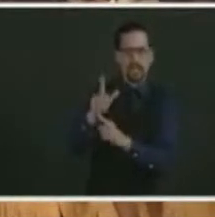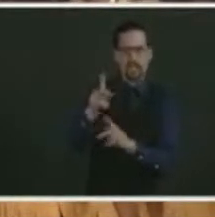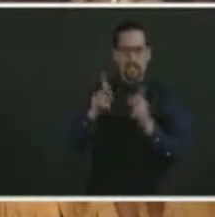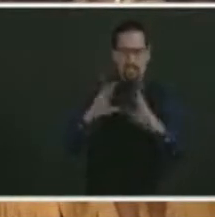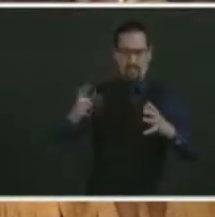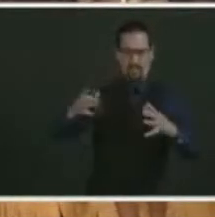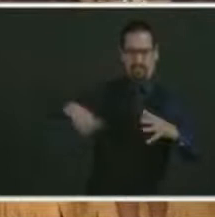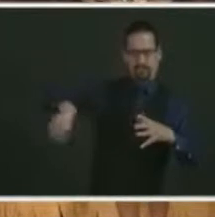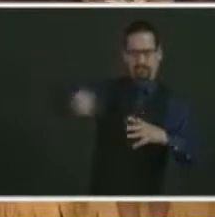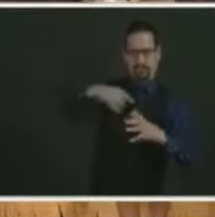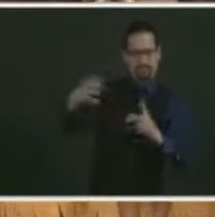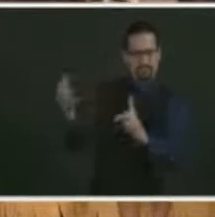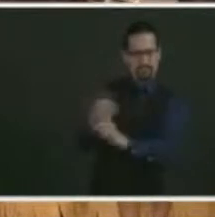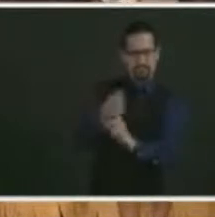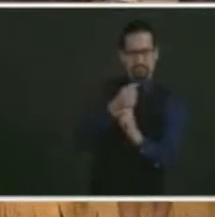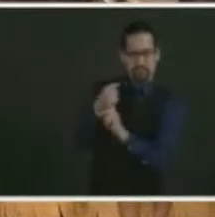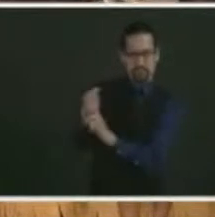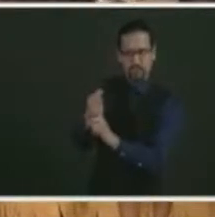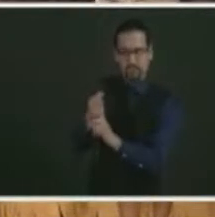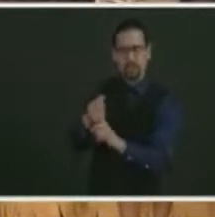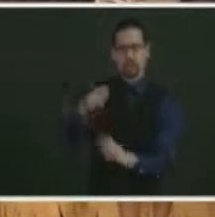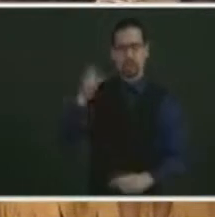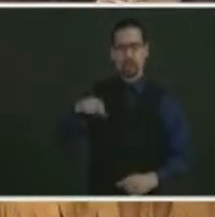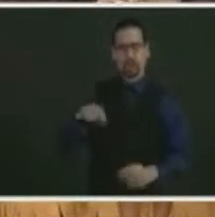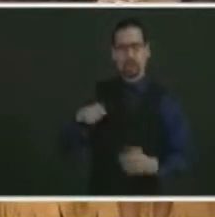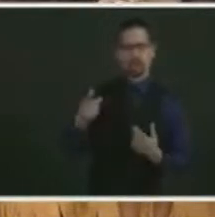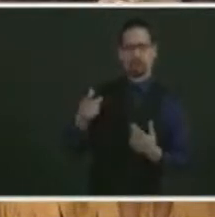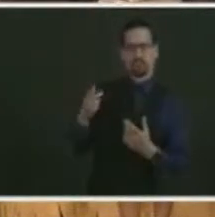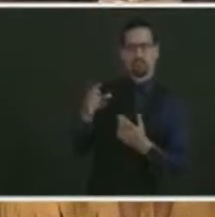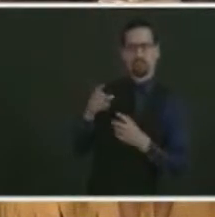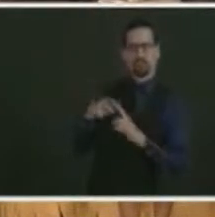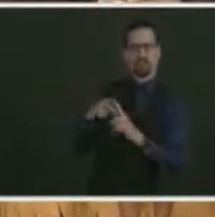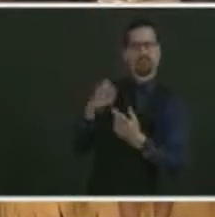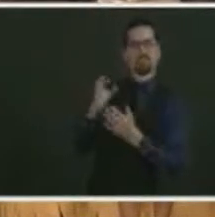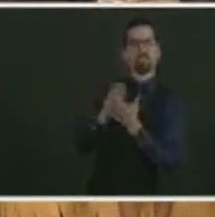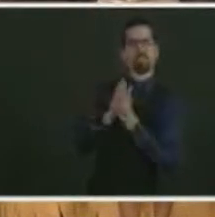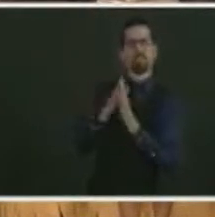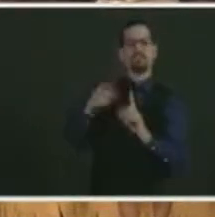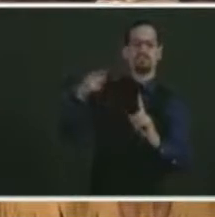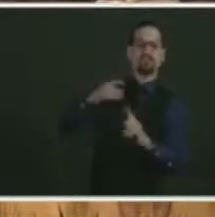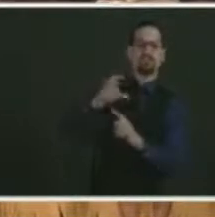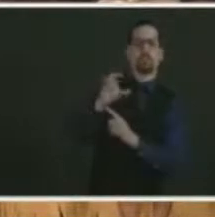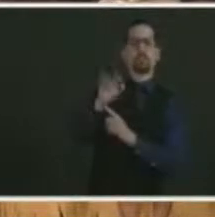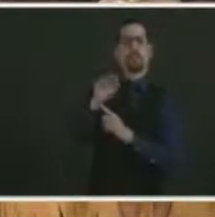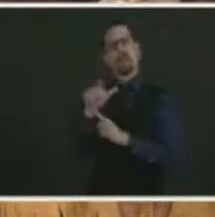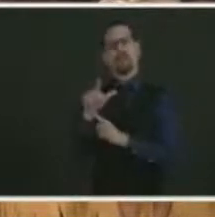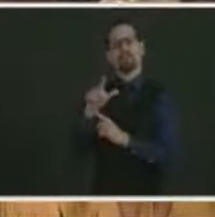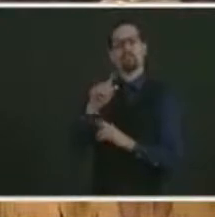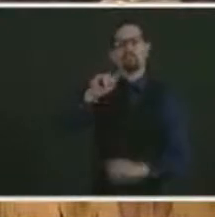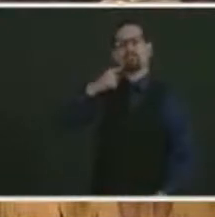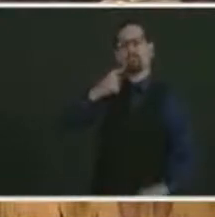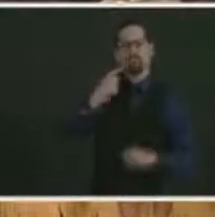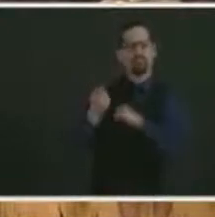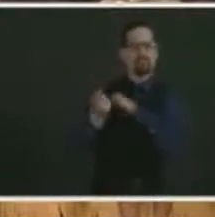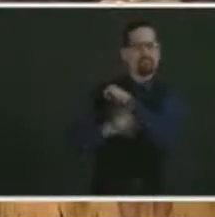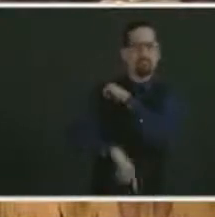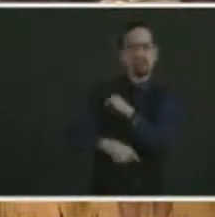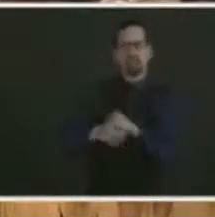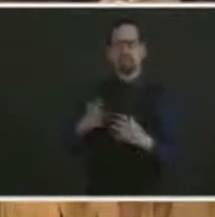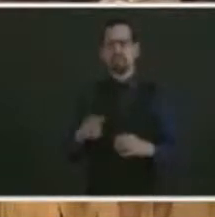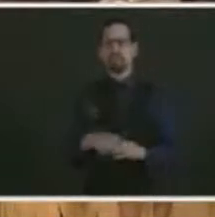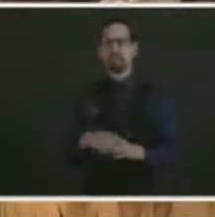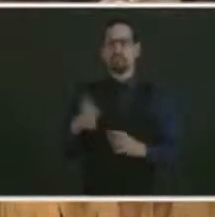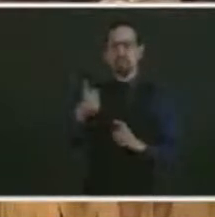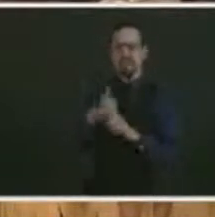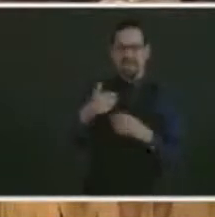conspiracy? And when I think about that, I think about what Mike just said, which is true, that we're talking about lots of young people. Should they have